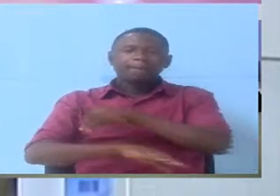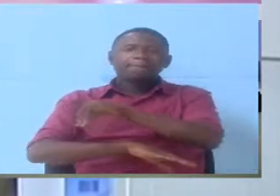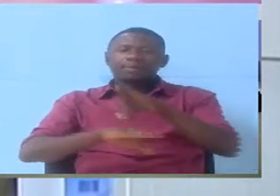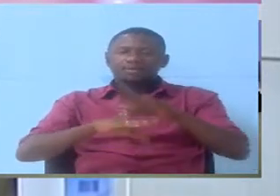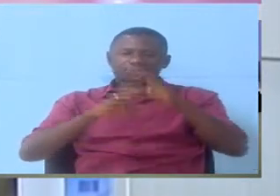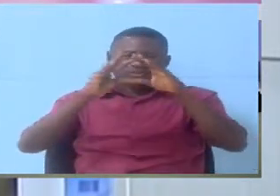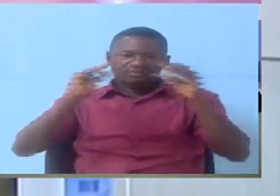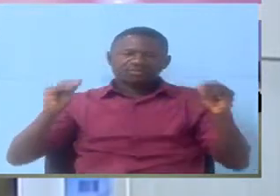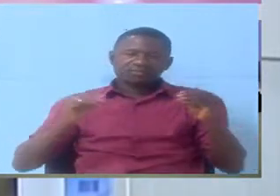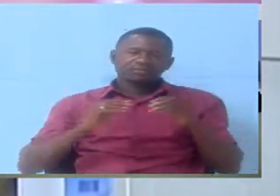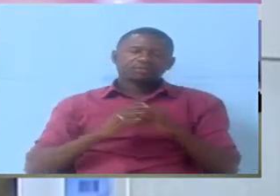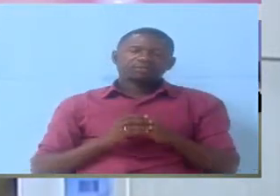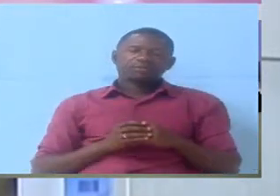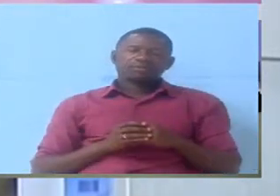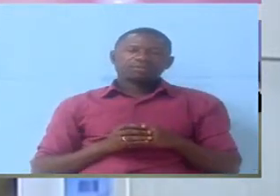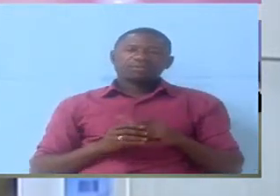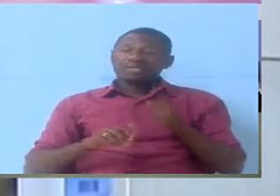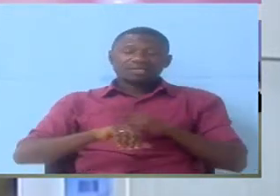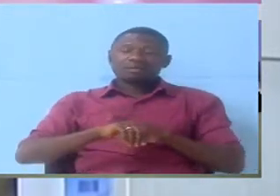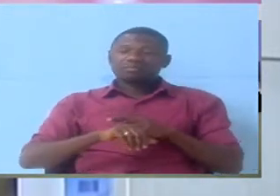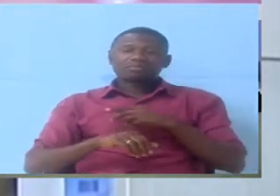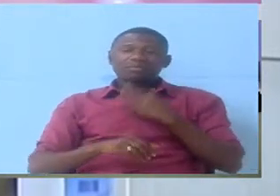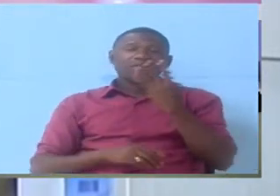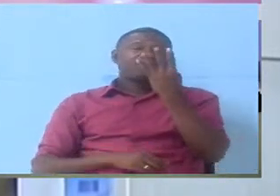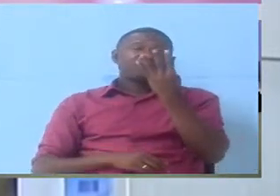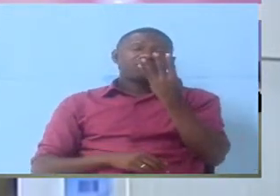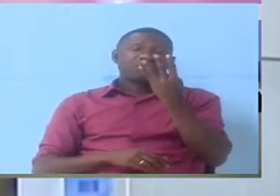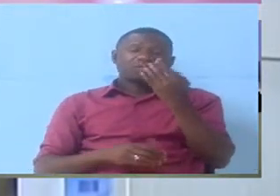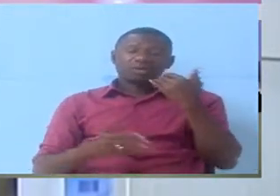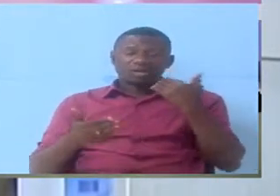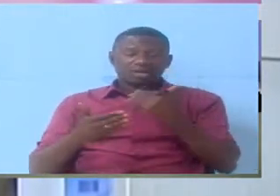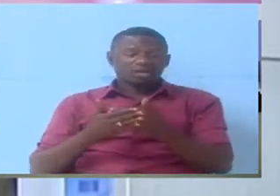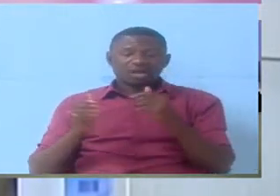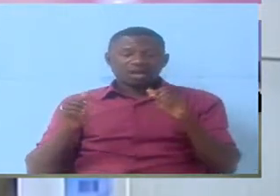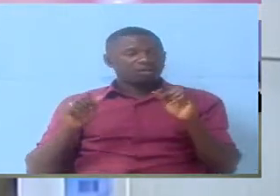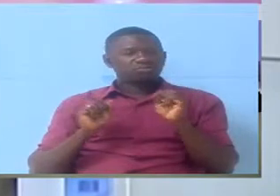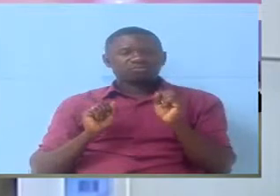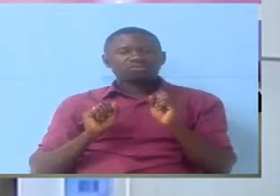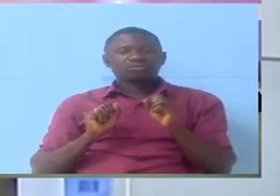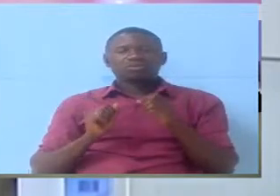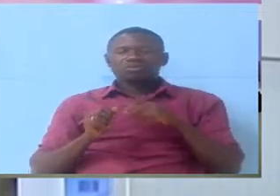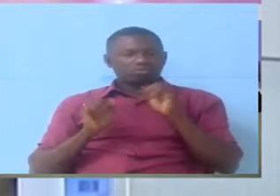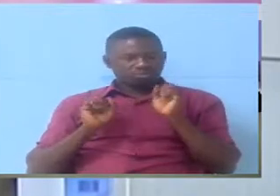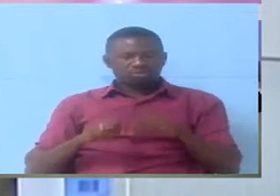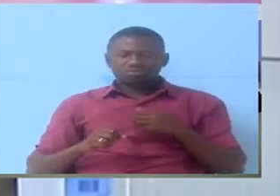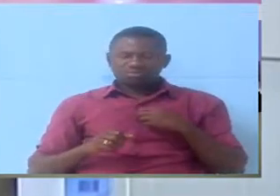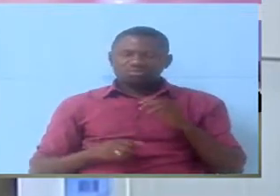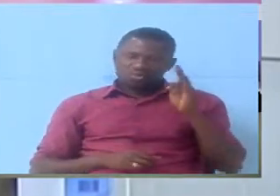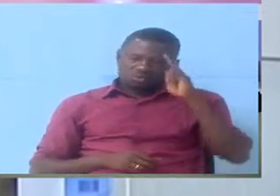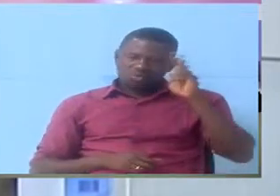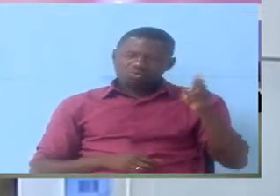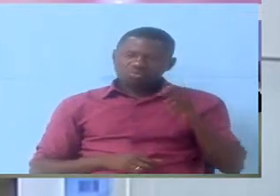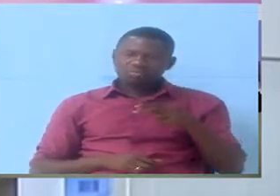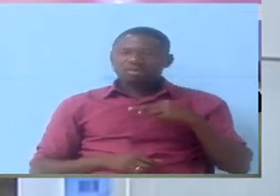It was not 4 o'clock. I cannot go home. I was loitering within